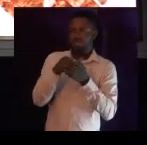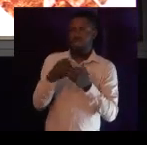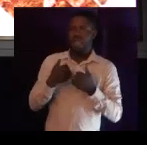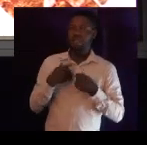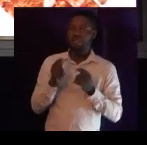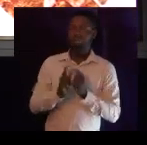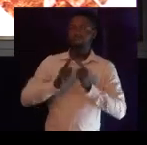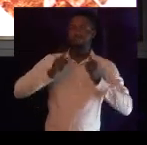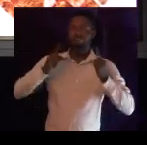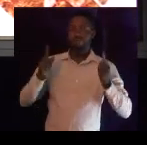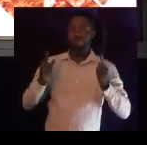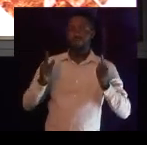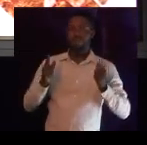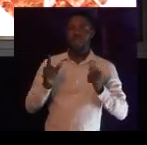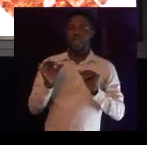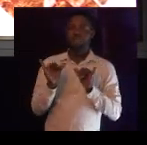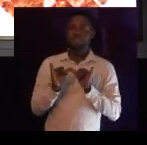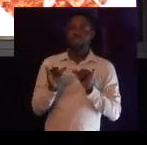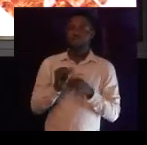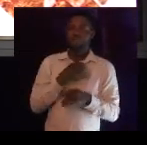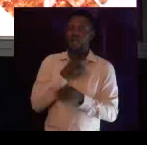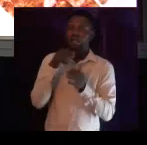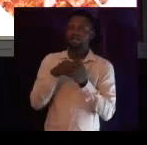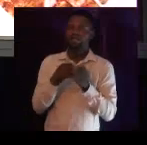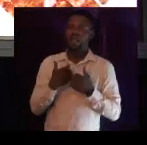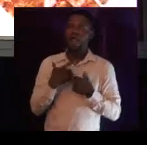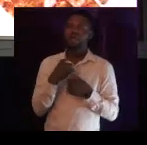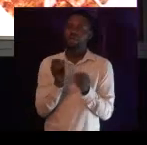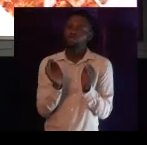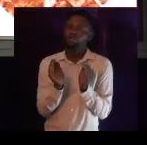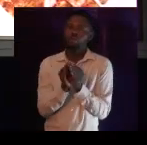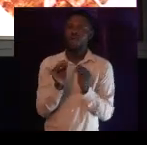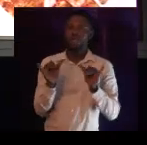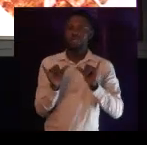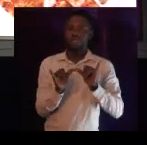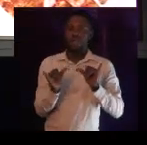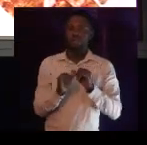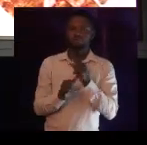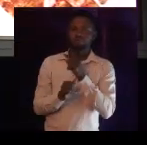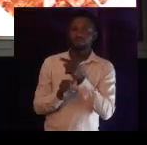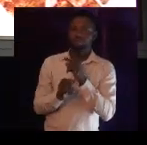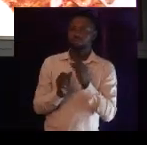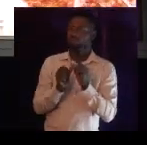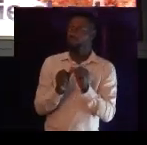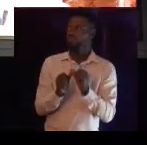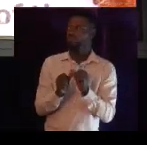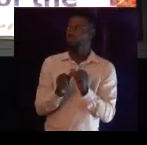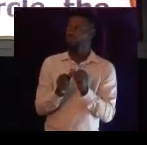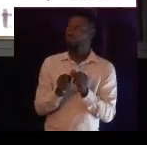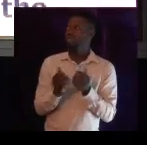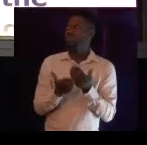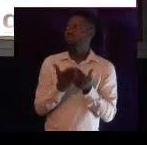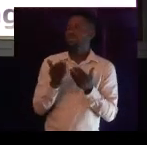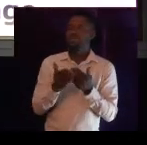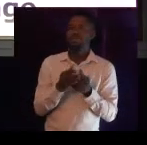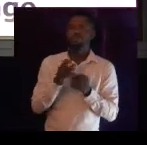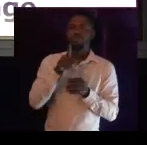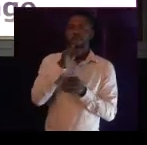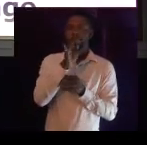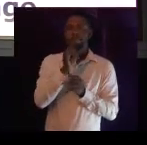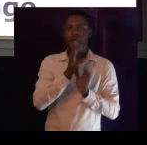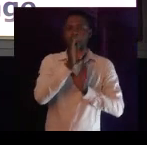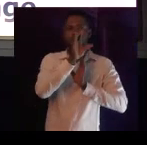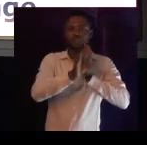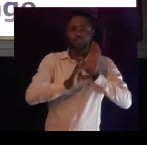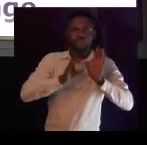this has the larger size and this has the smaller size. Moving on, a simple